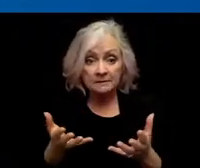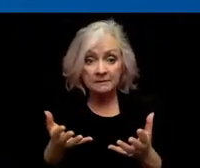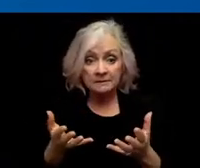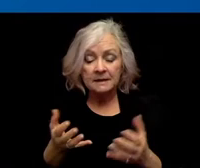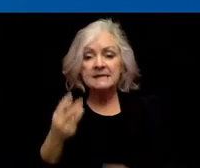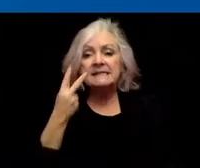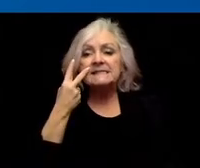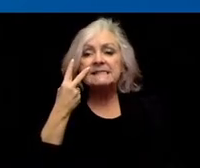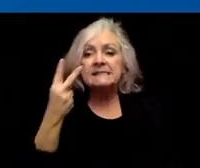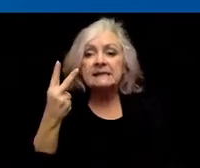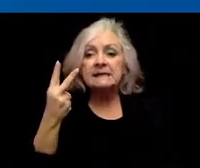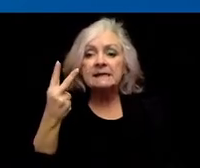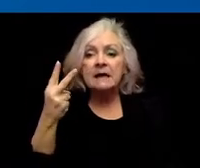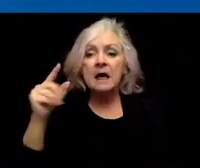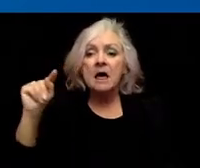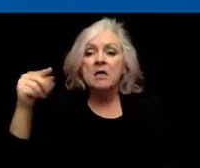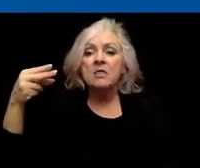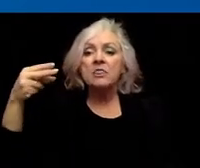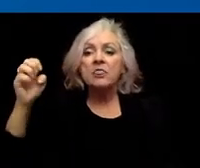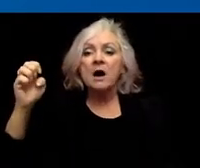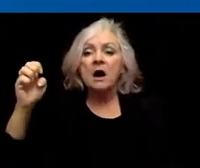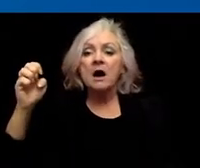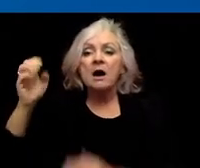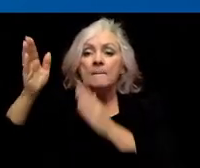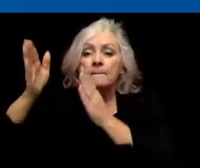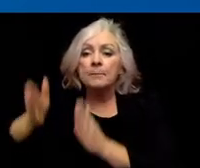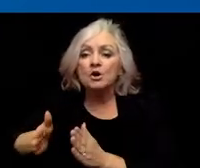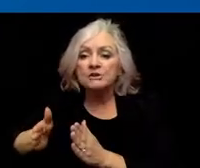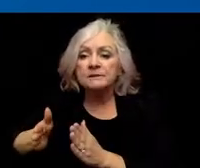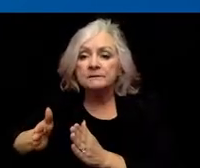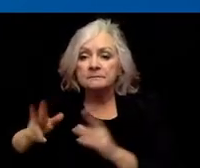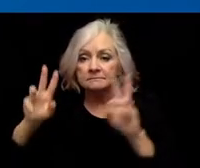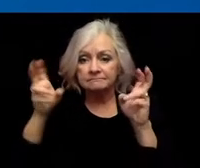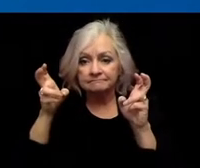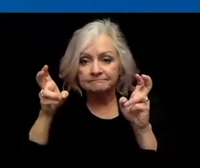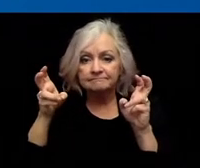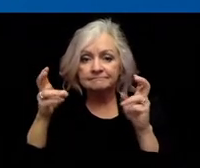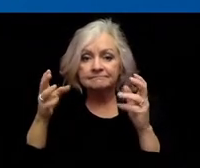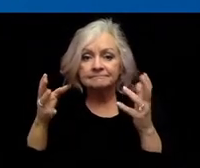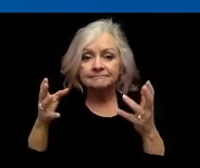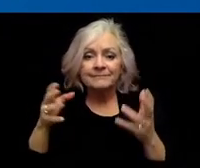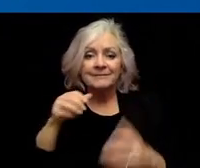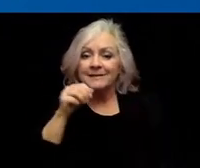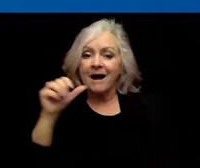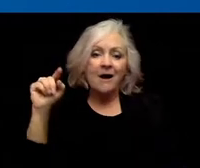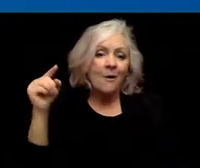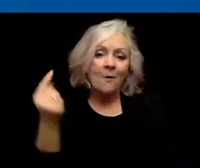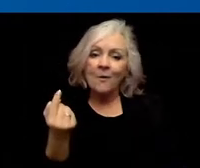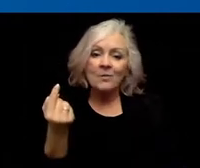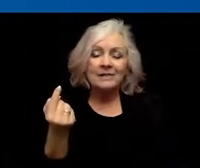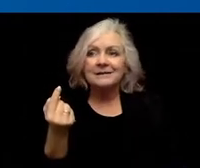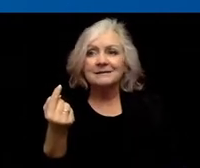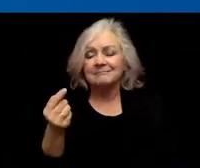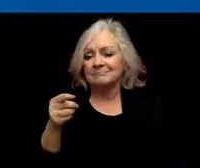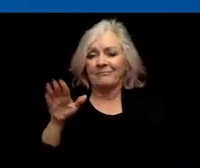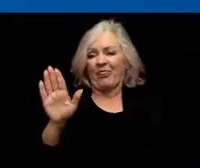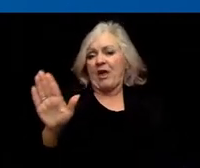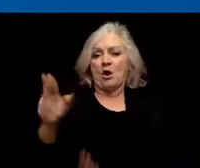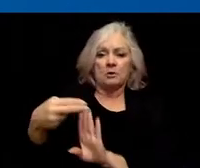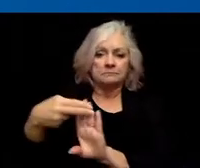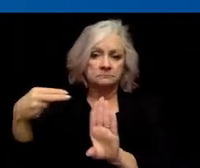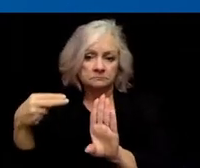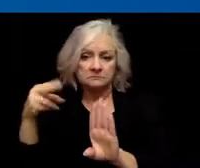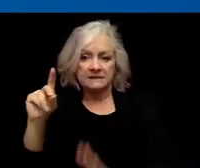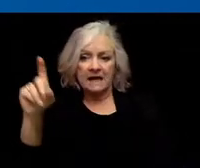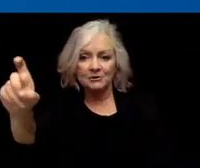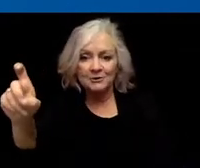person. See the person, I would argue, as gifted, not just to see the person as some diagnosis. And I see